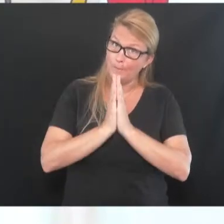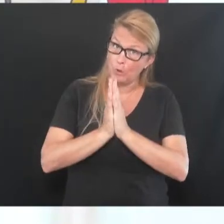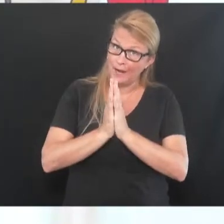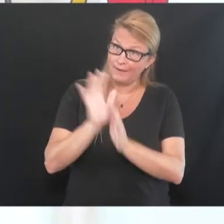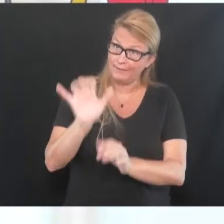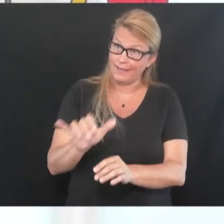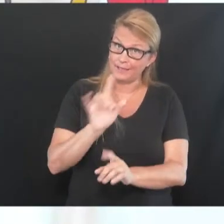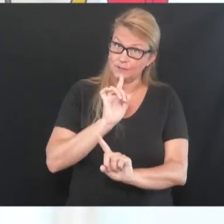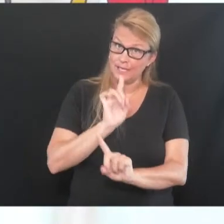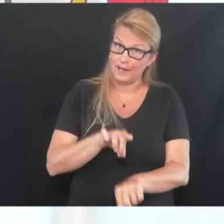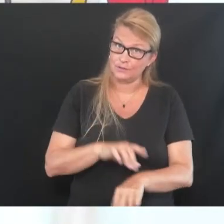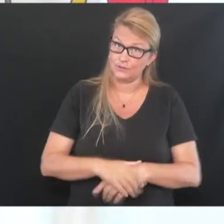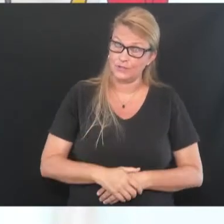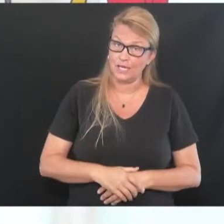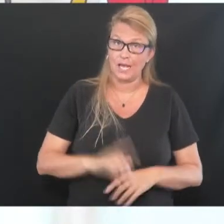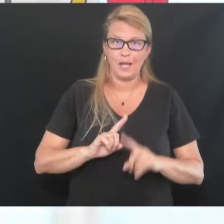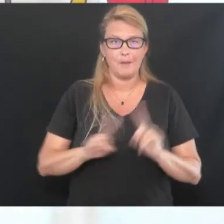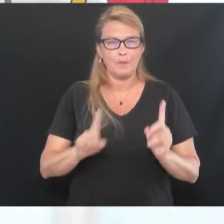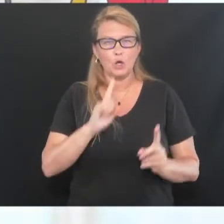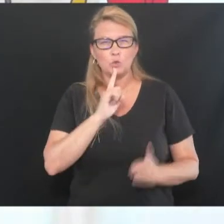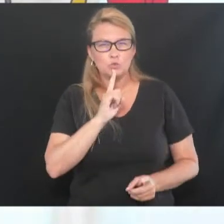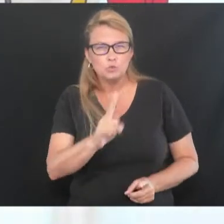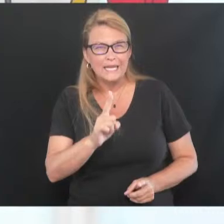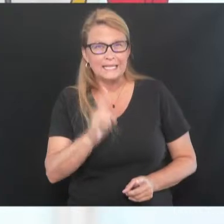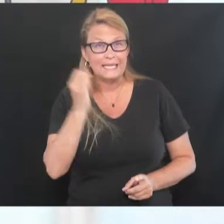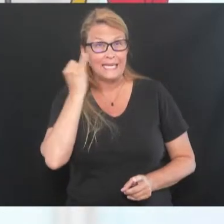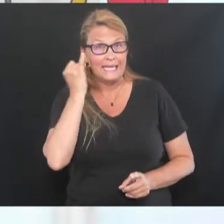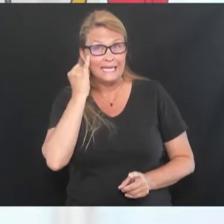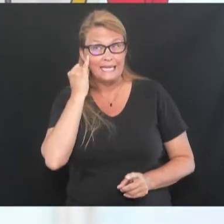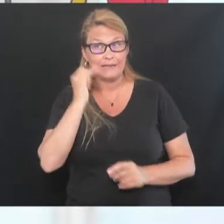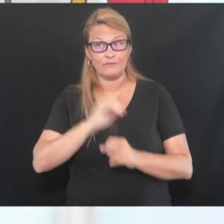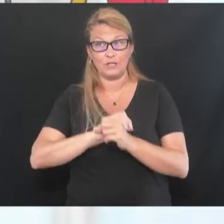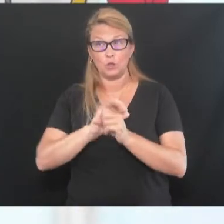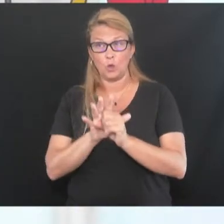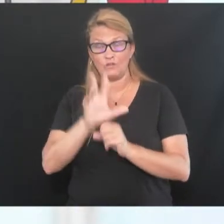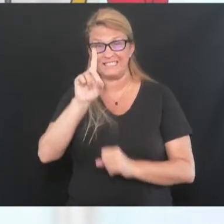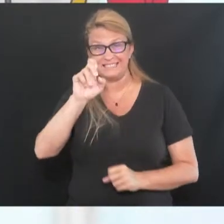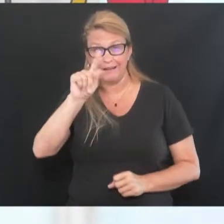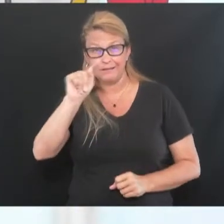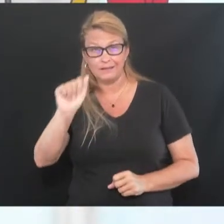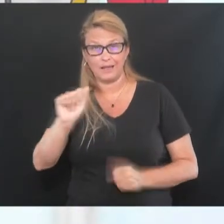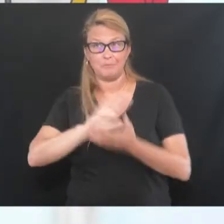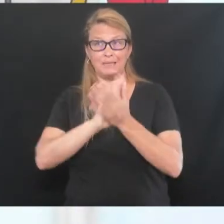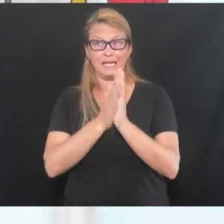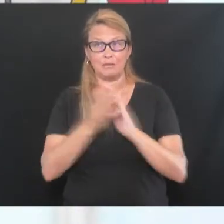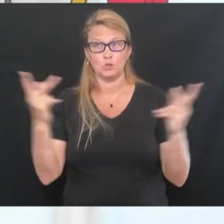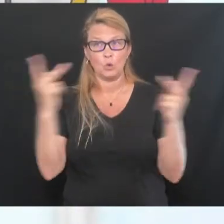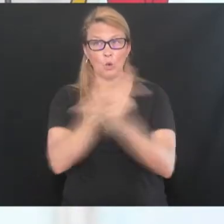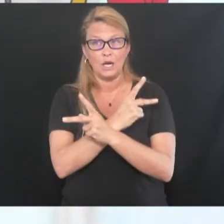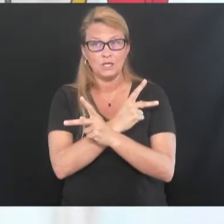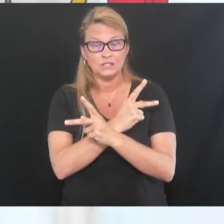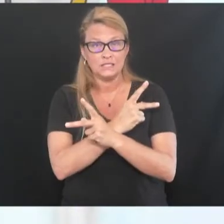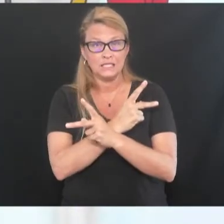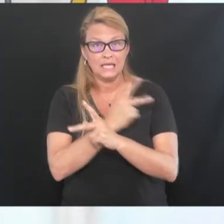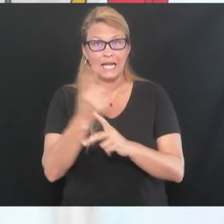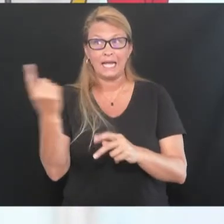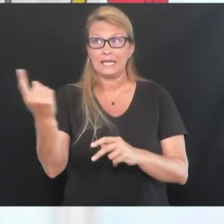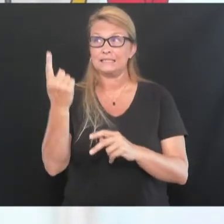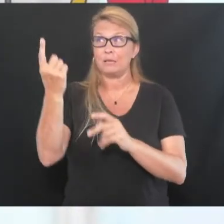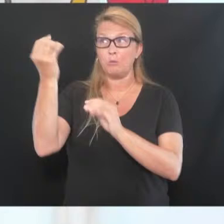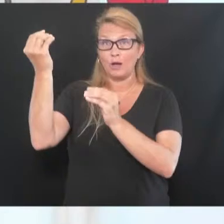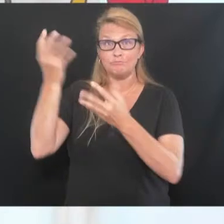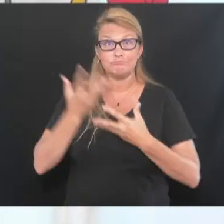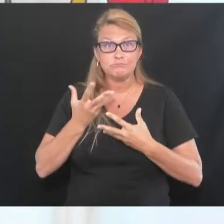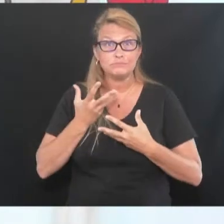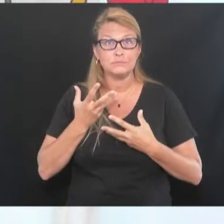be the case. But really and truly, if this thing turns terribly ugly and the advice comes to me that we need to move that